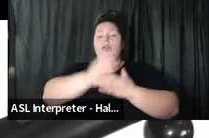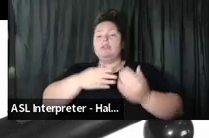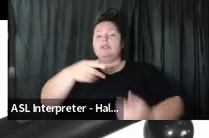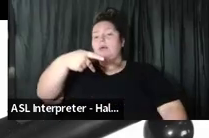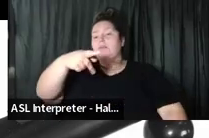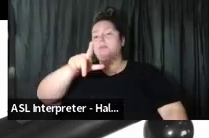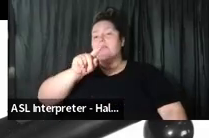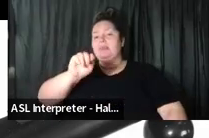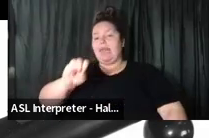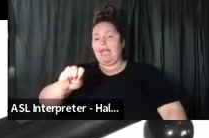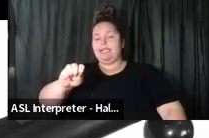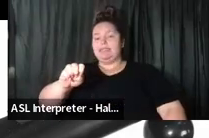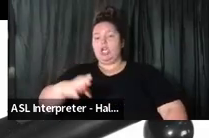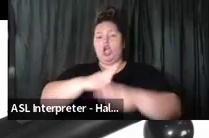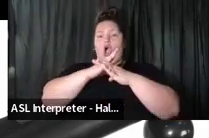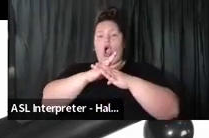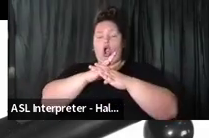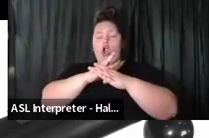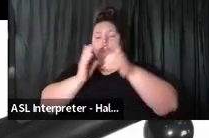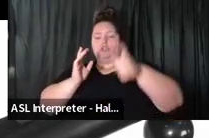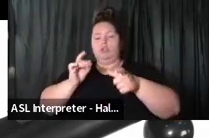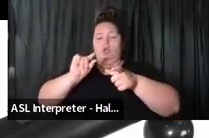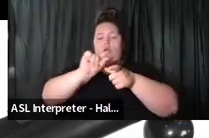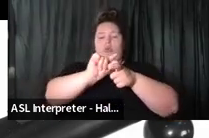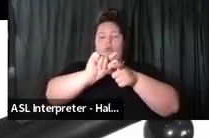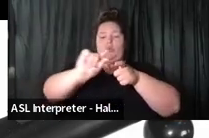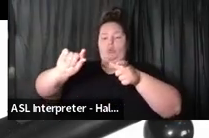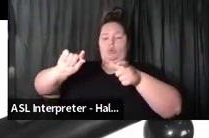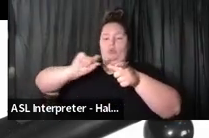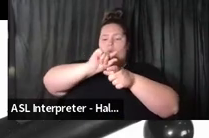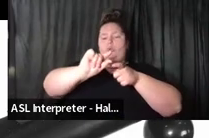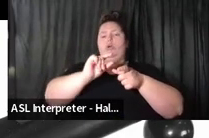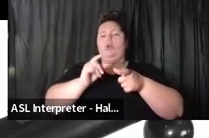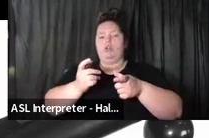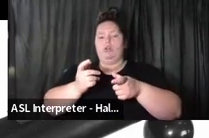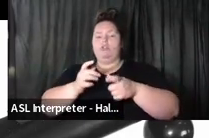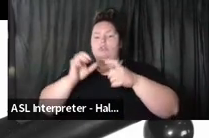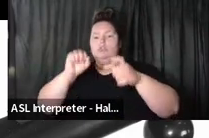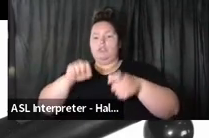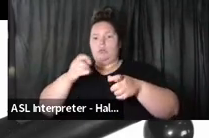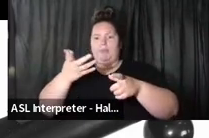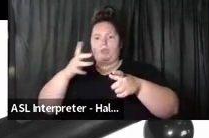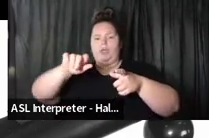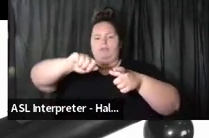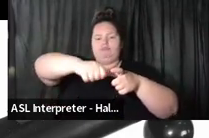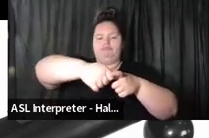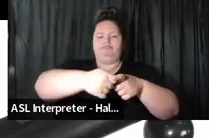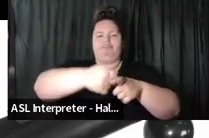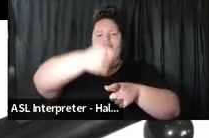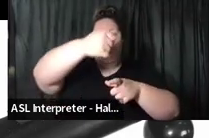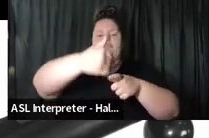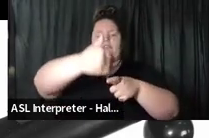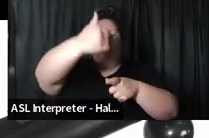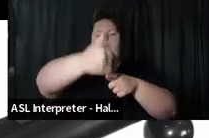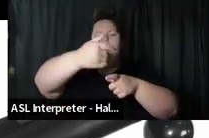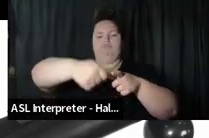to pick things up by scooping them to like the back of the plate and then being able to lift up from a flat surface,